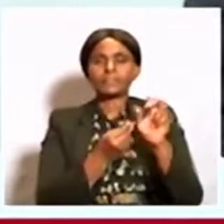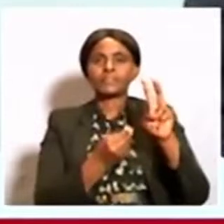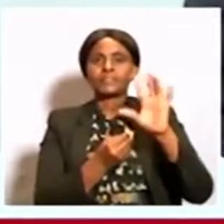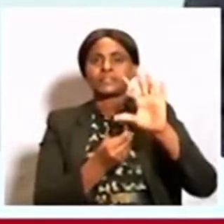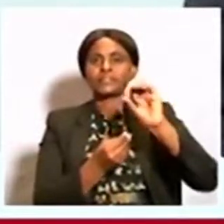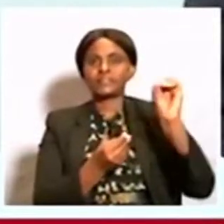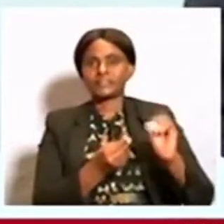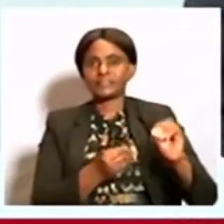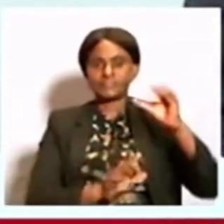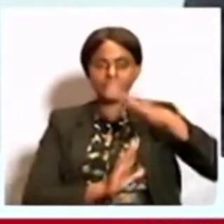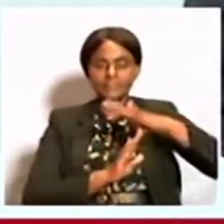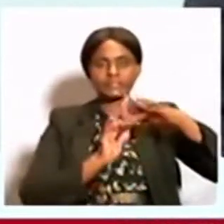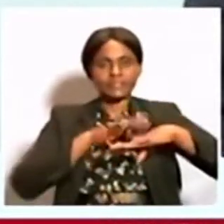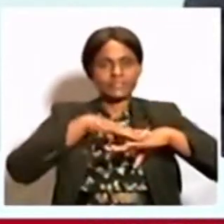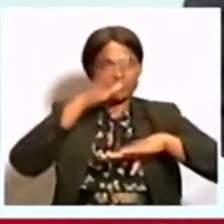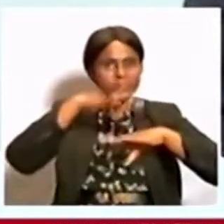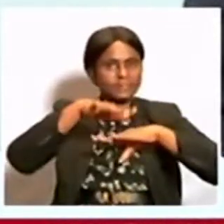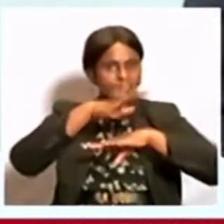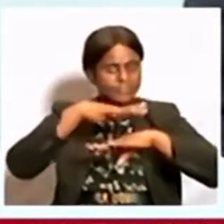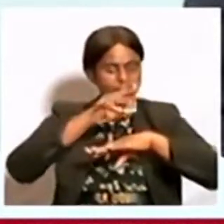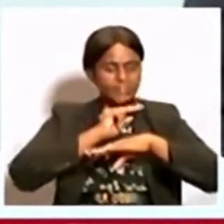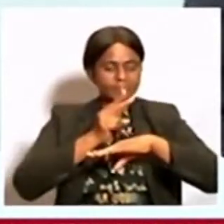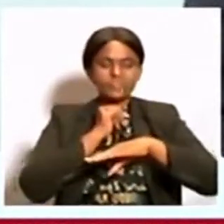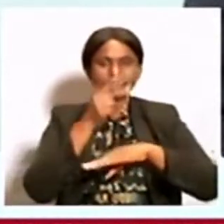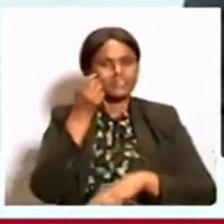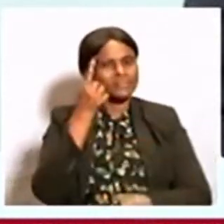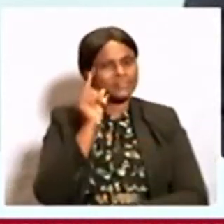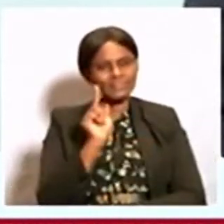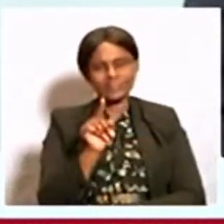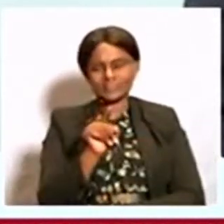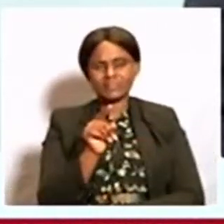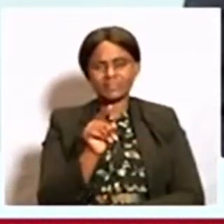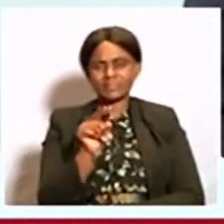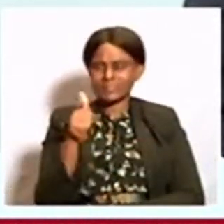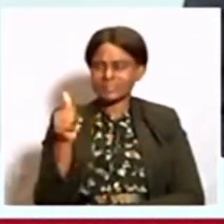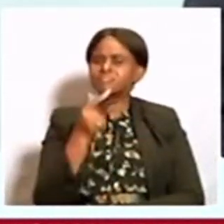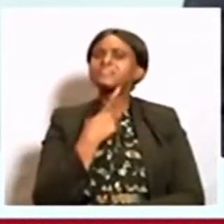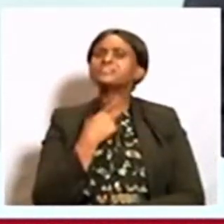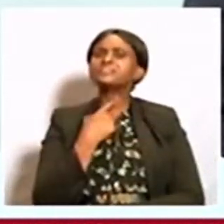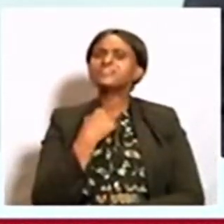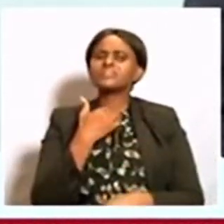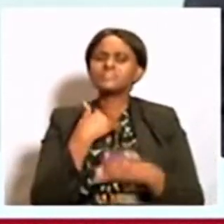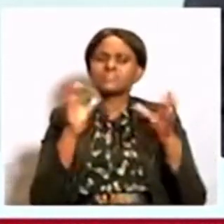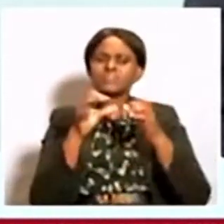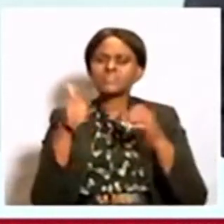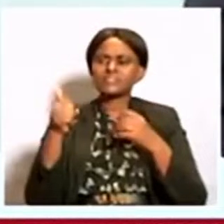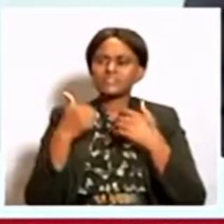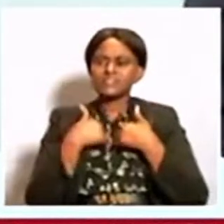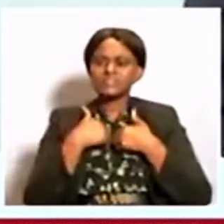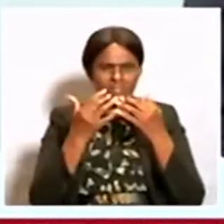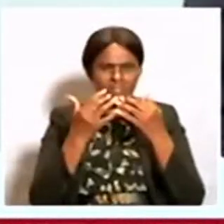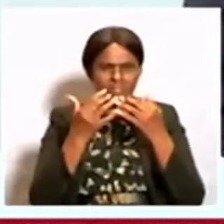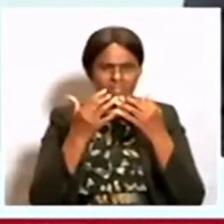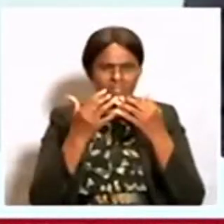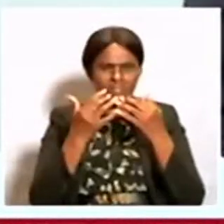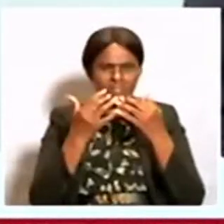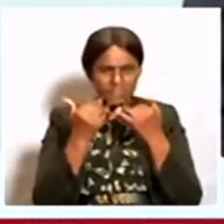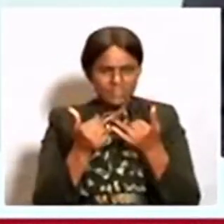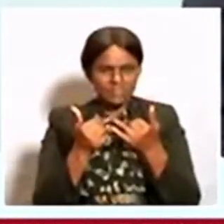process. But we don't understand the appetite that the council had at that time of wanting